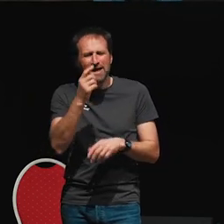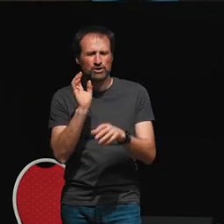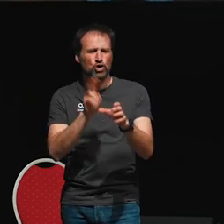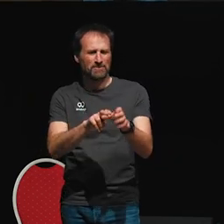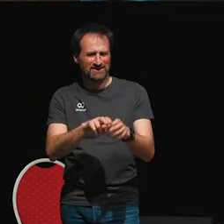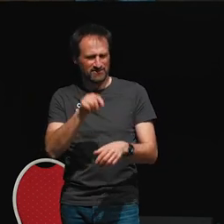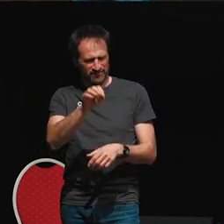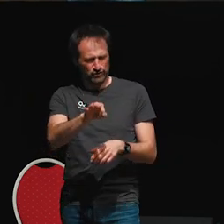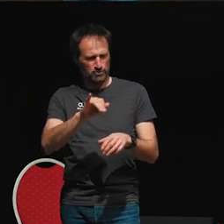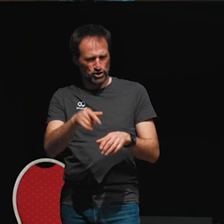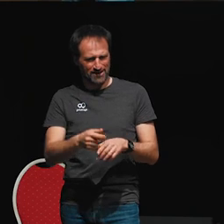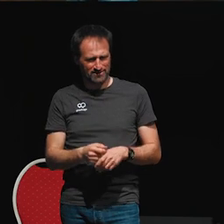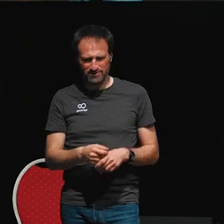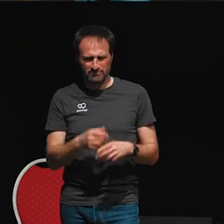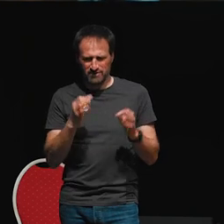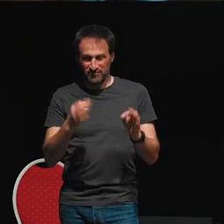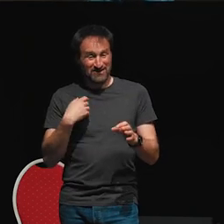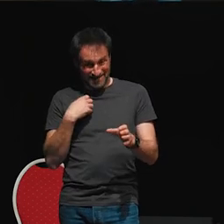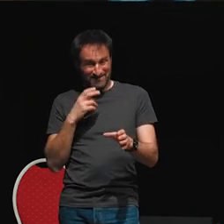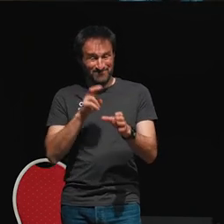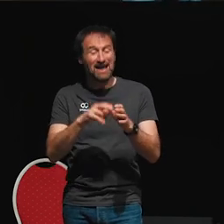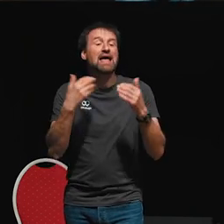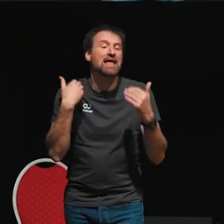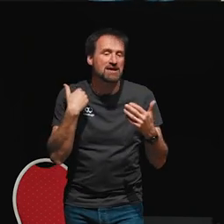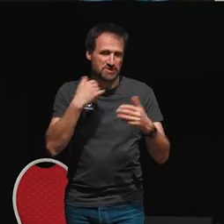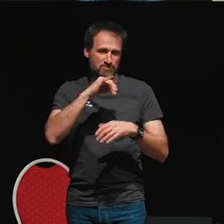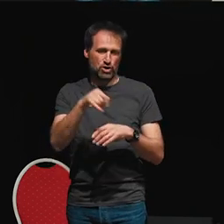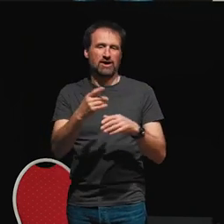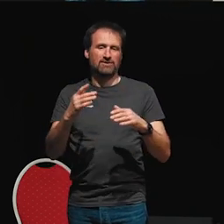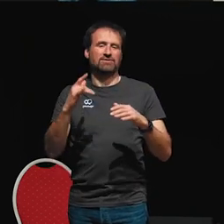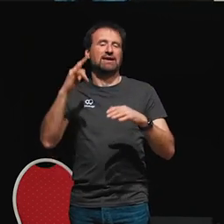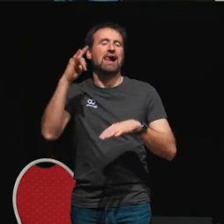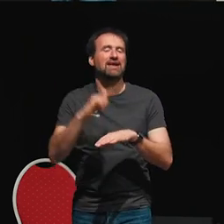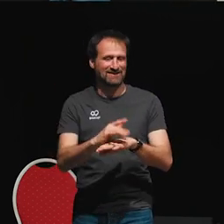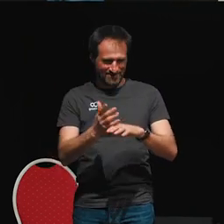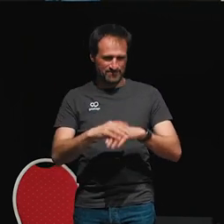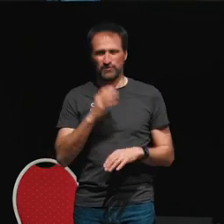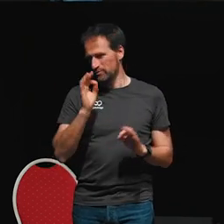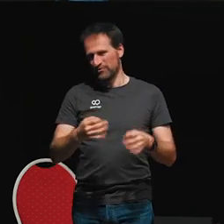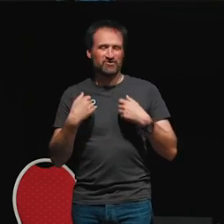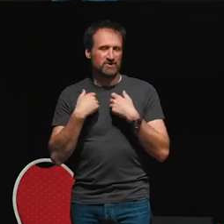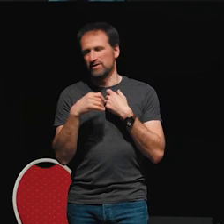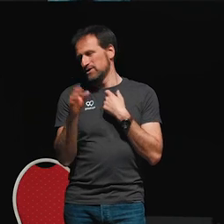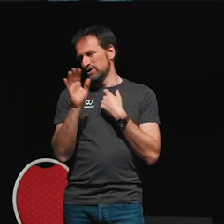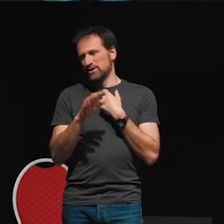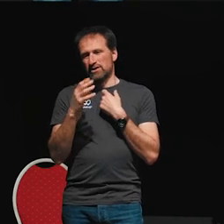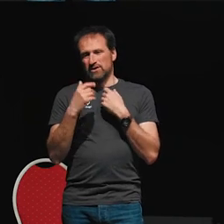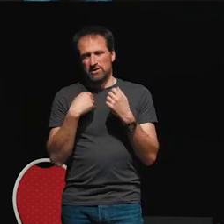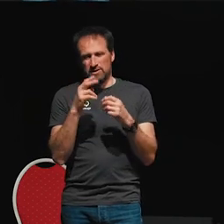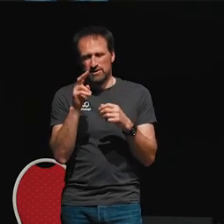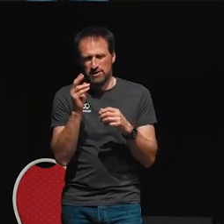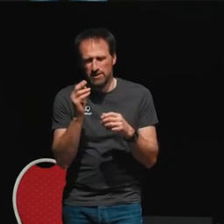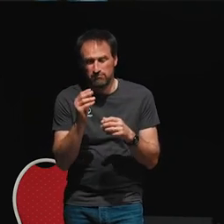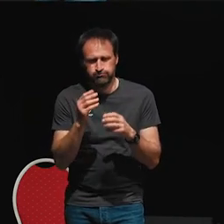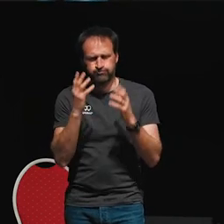landed when I joined. So when I wanted to talk about Webpack, I was terrified or even contribute. And so